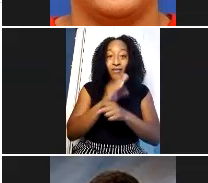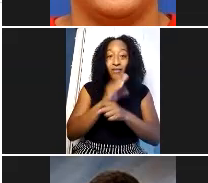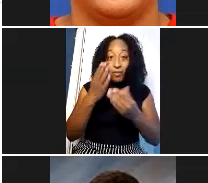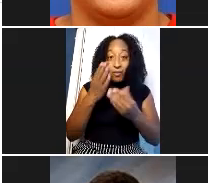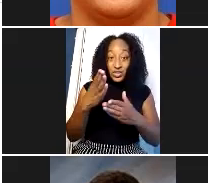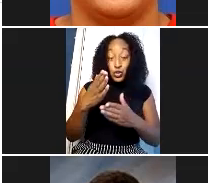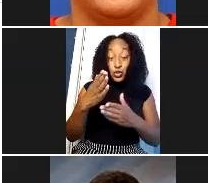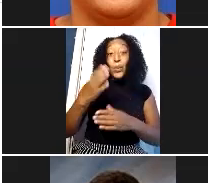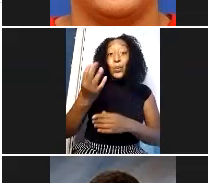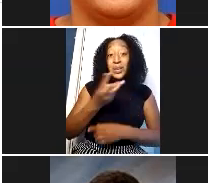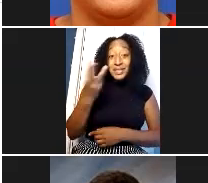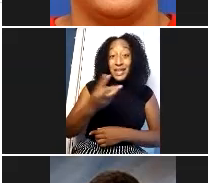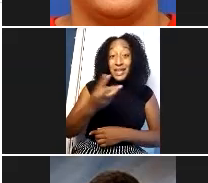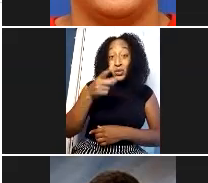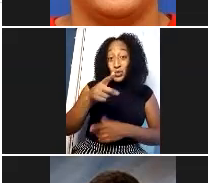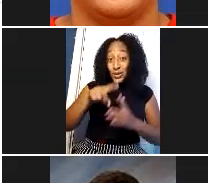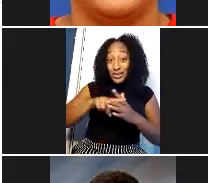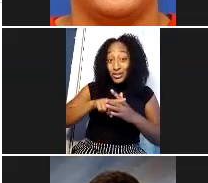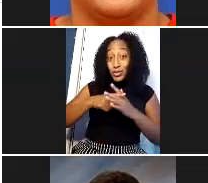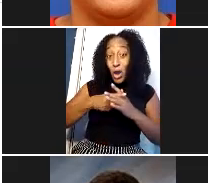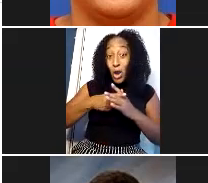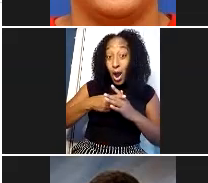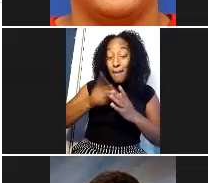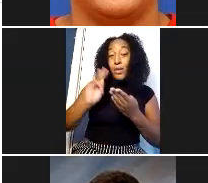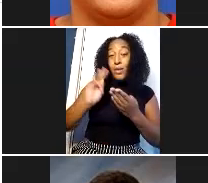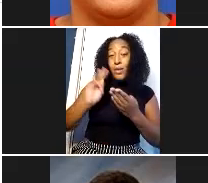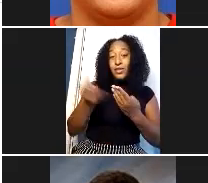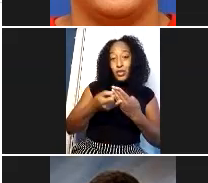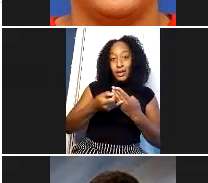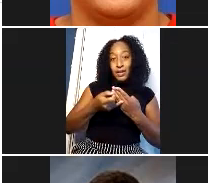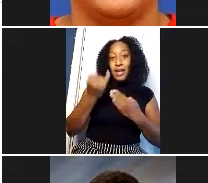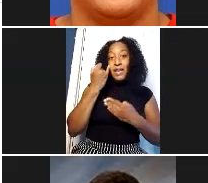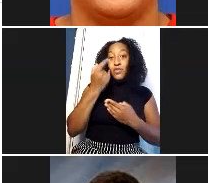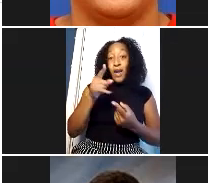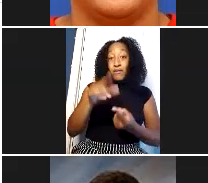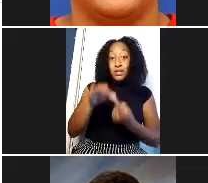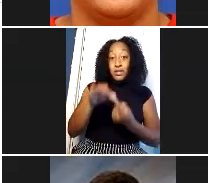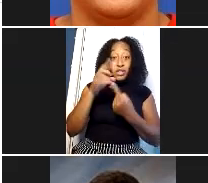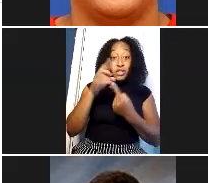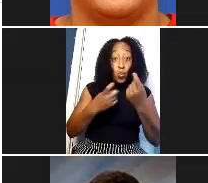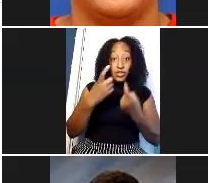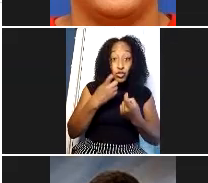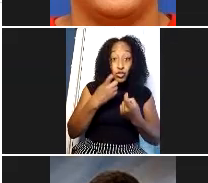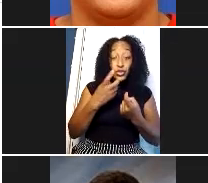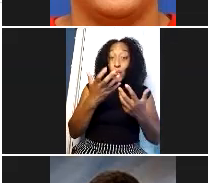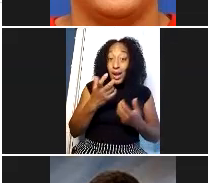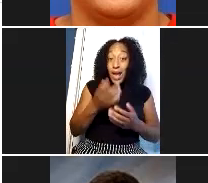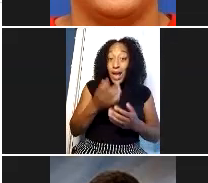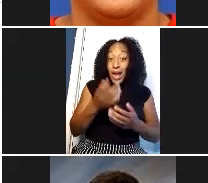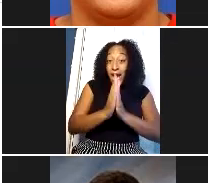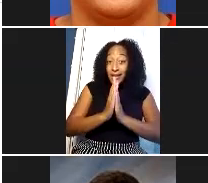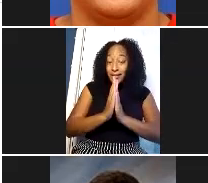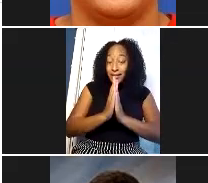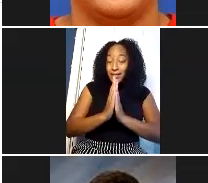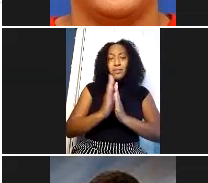if you have a specific question that you want to ask me, I'll be more than happy. But for the more general